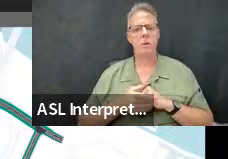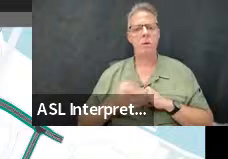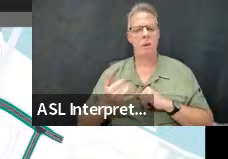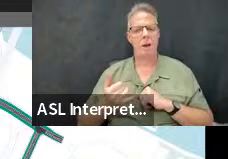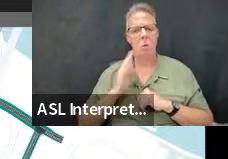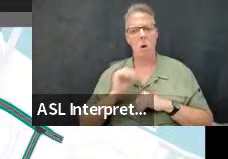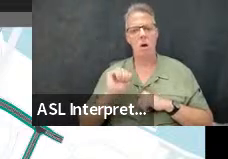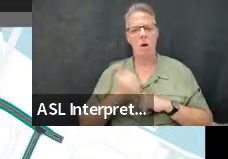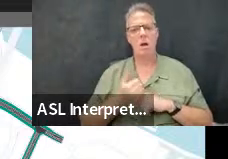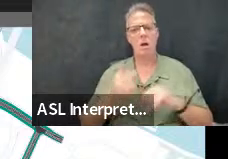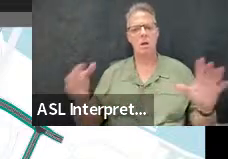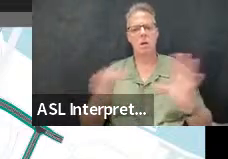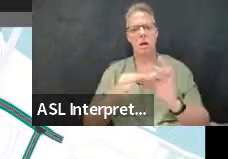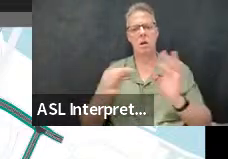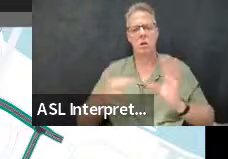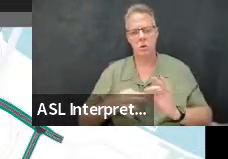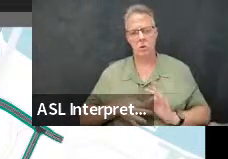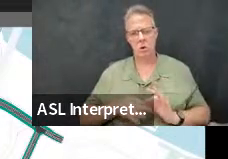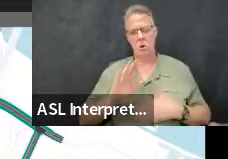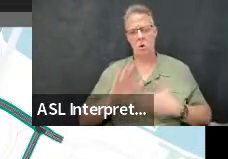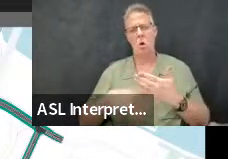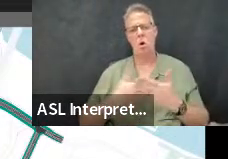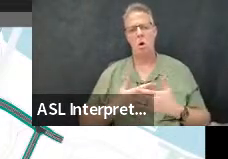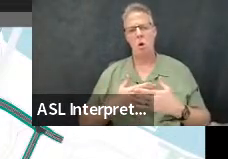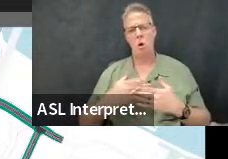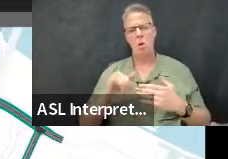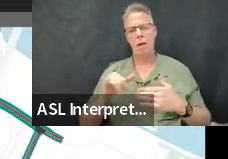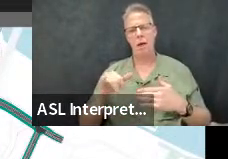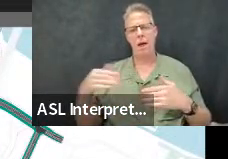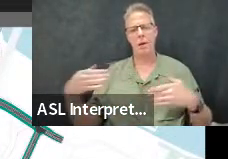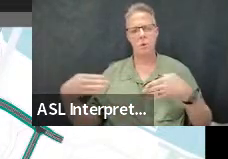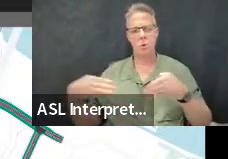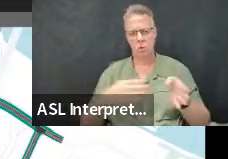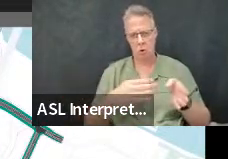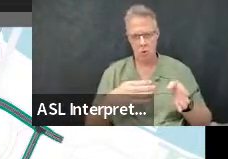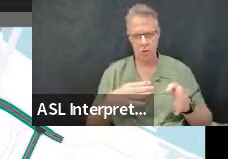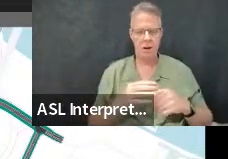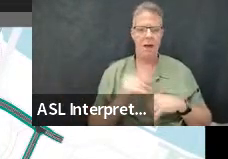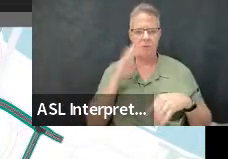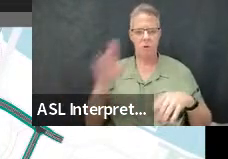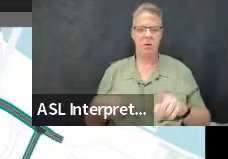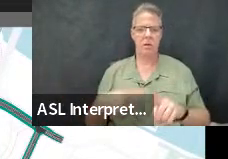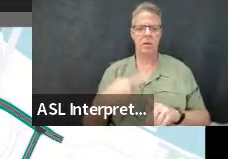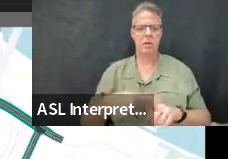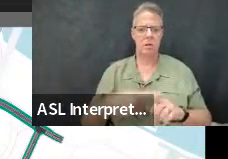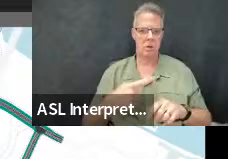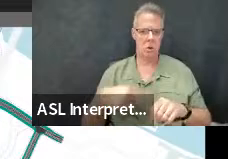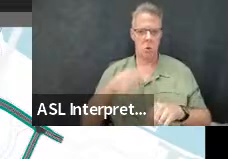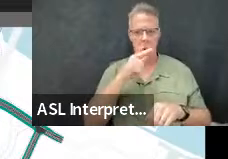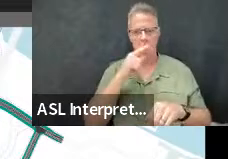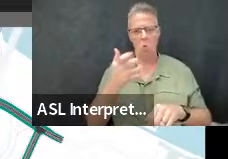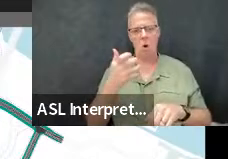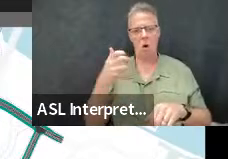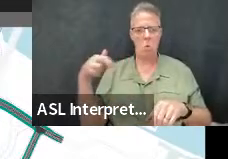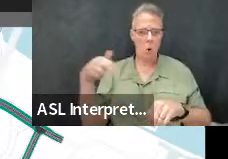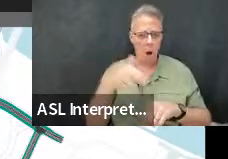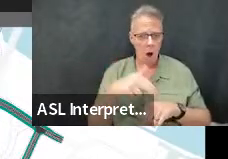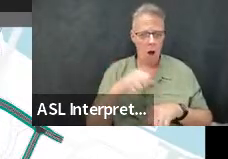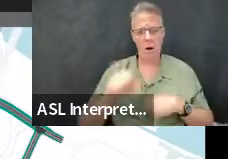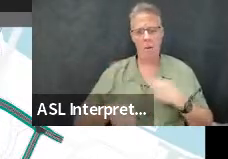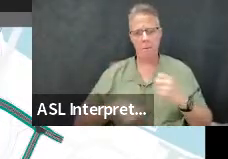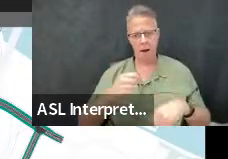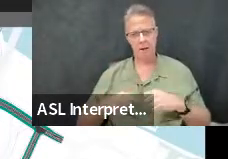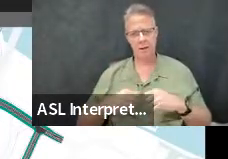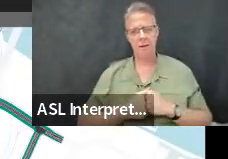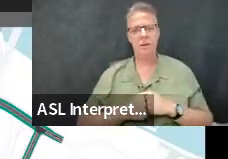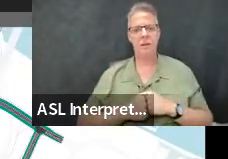transportation connections on all the local roadways and across the interchange for people who want to walk and bike. There's